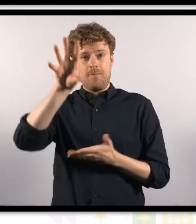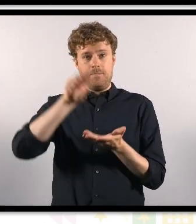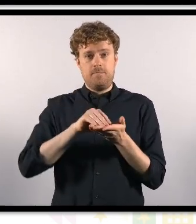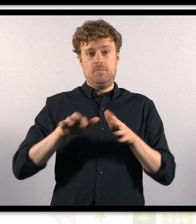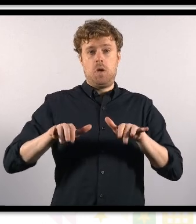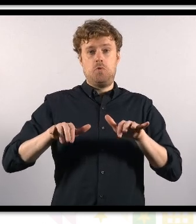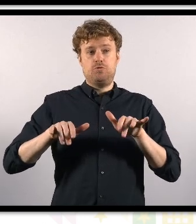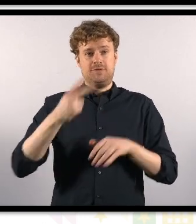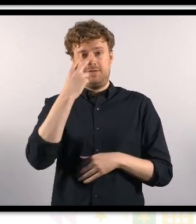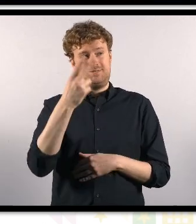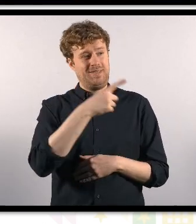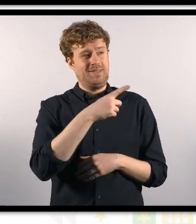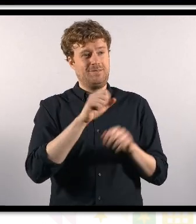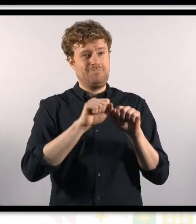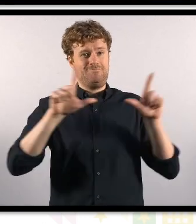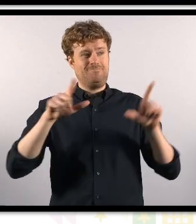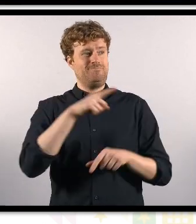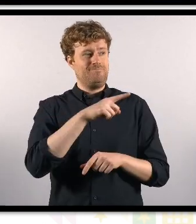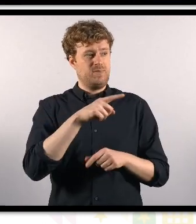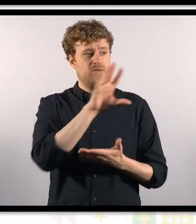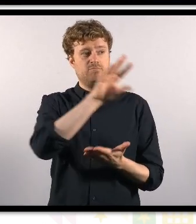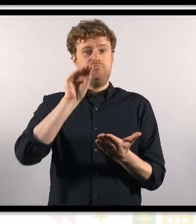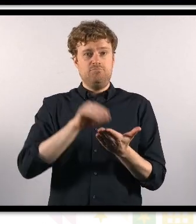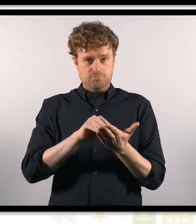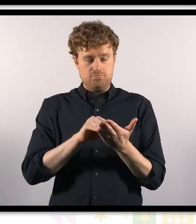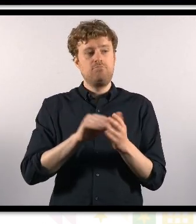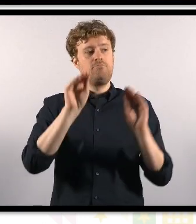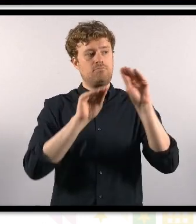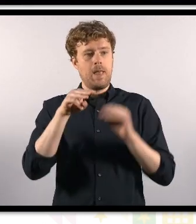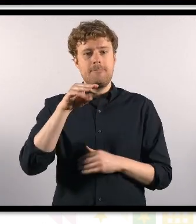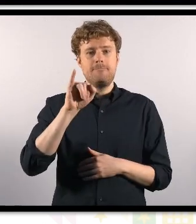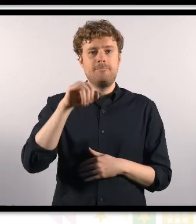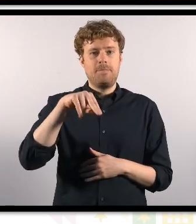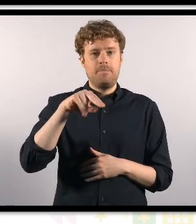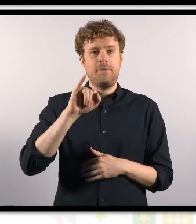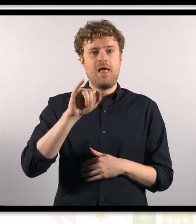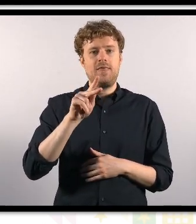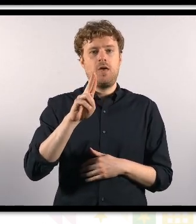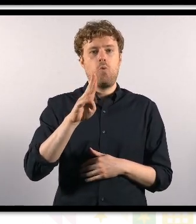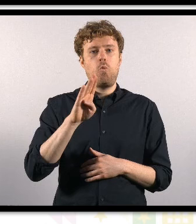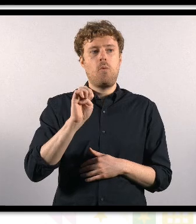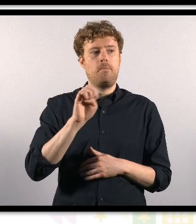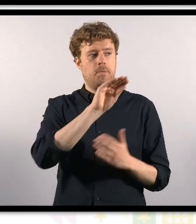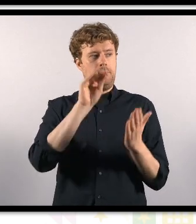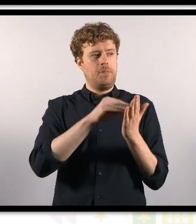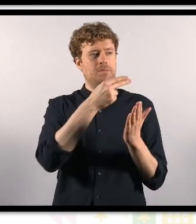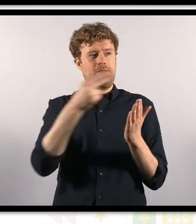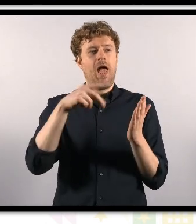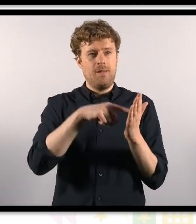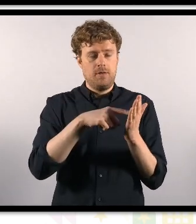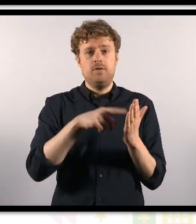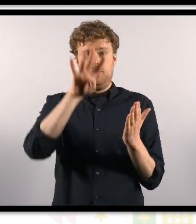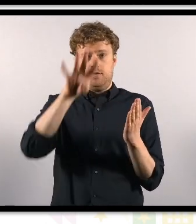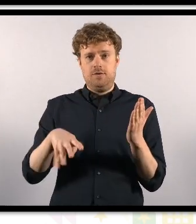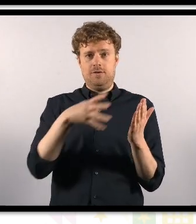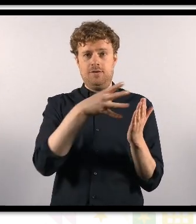even edit those details. And down the side there, you see settings for storage, networking, security, and more, all nicely organized for easy access